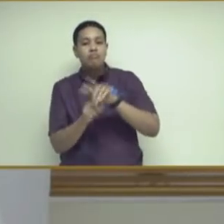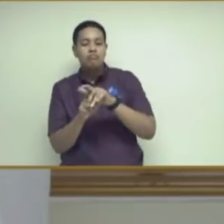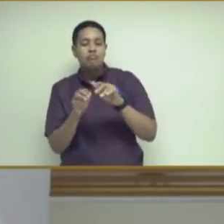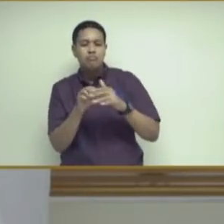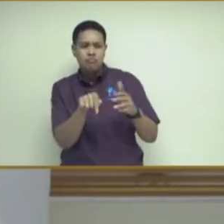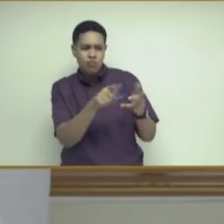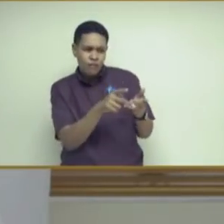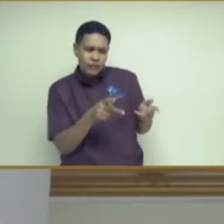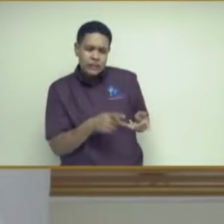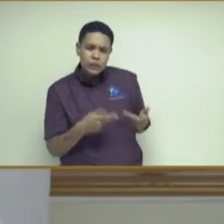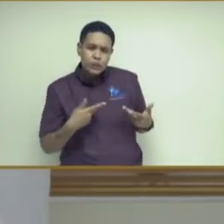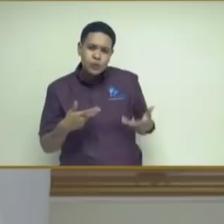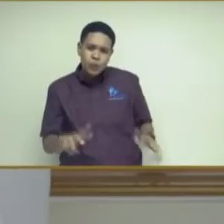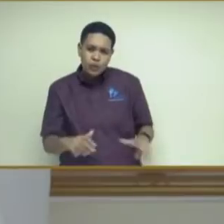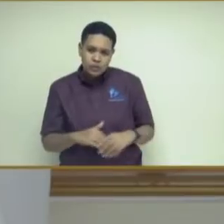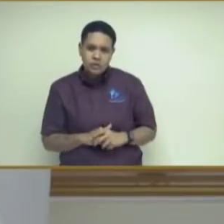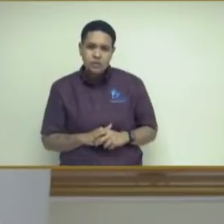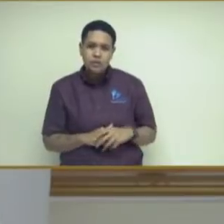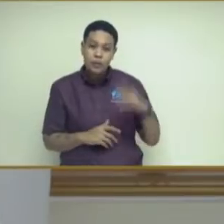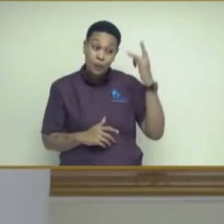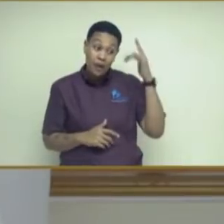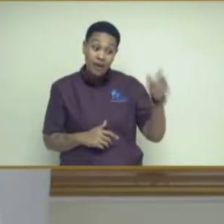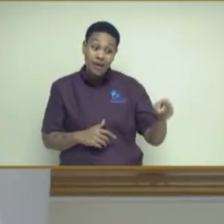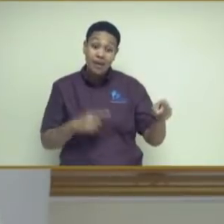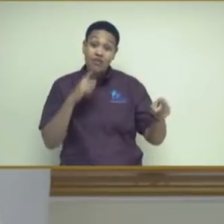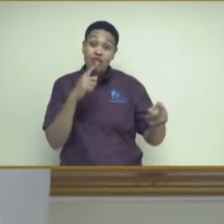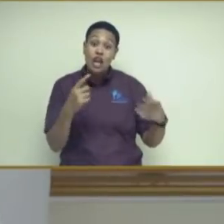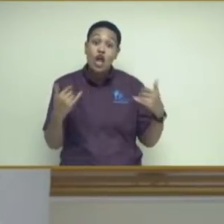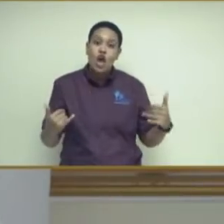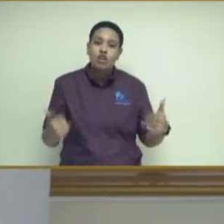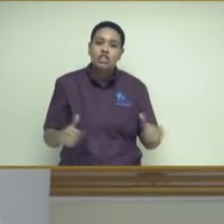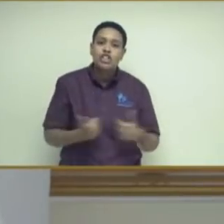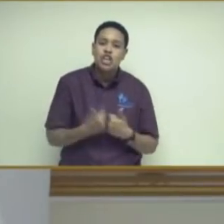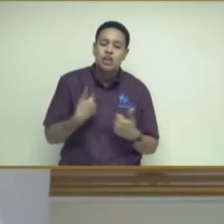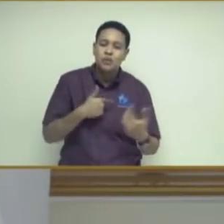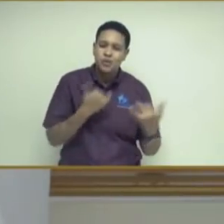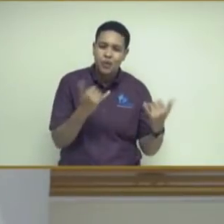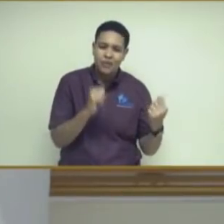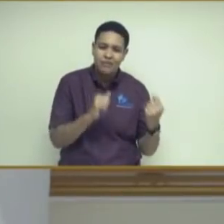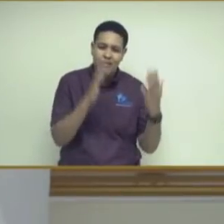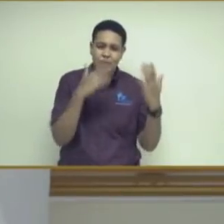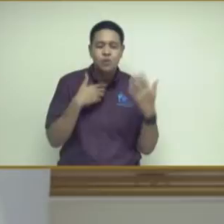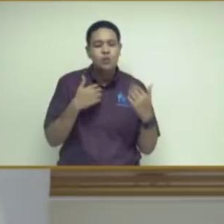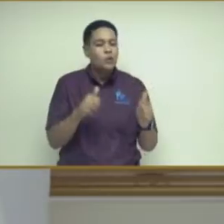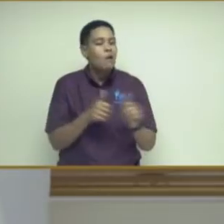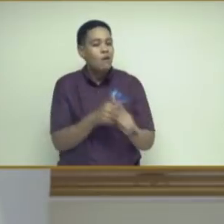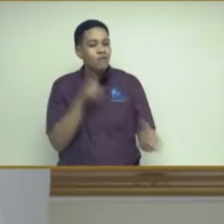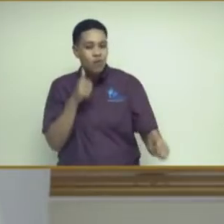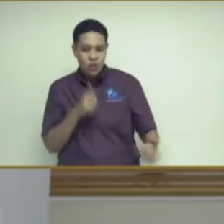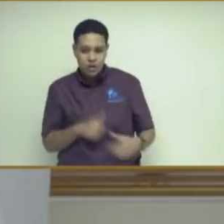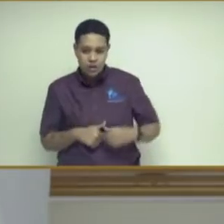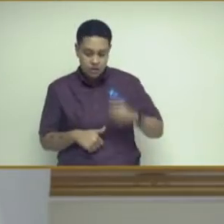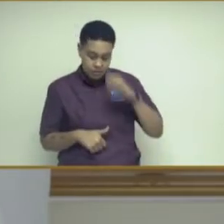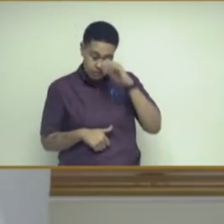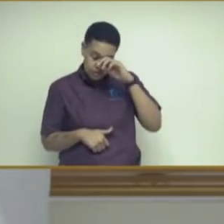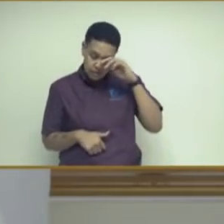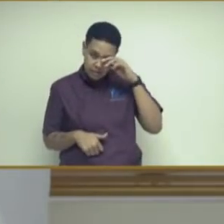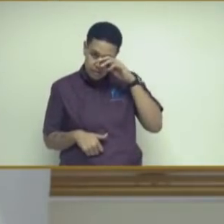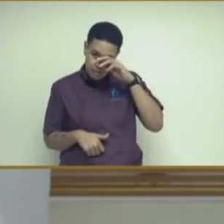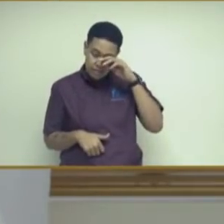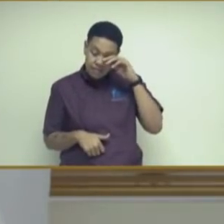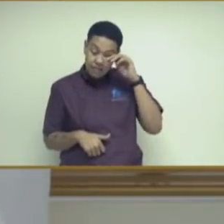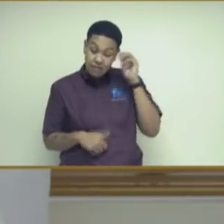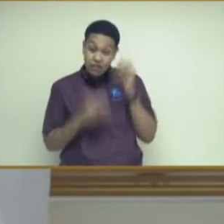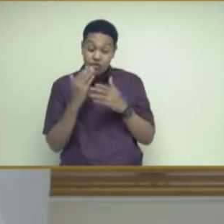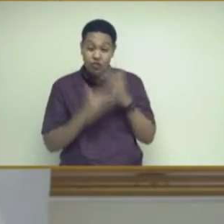those facilities, because that is the current challenge that we face that we're trying to avoid. Some of the concerns that